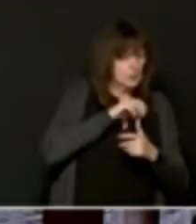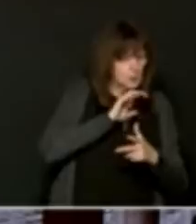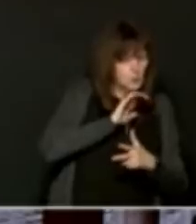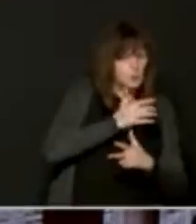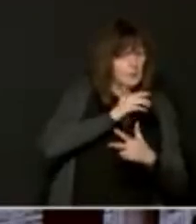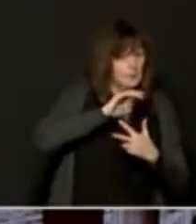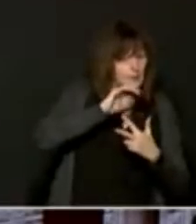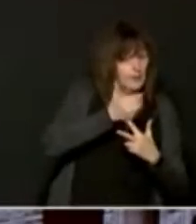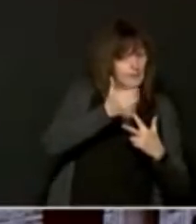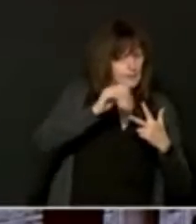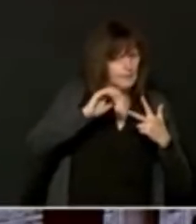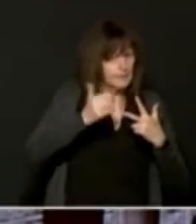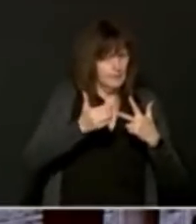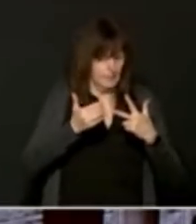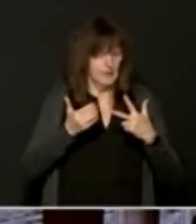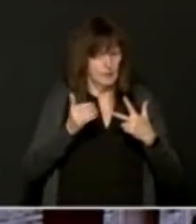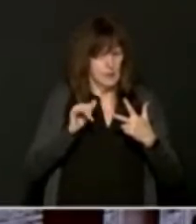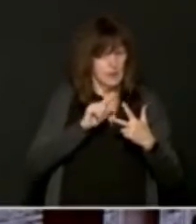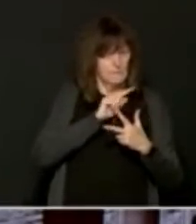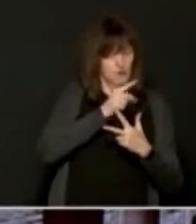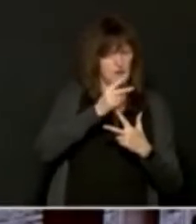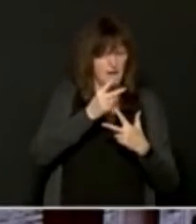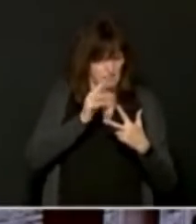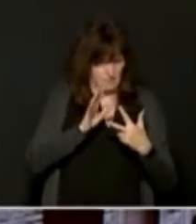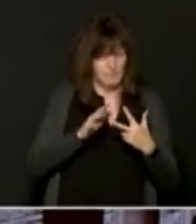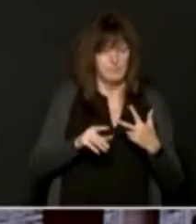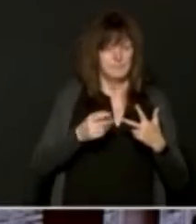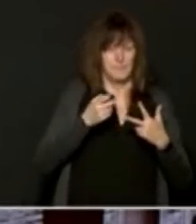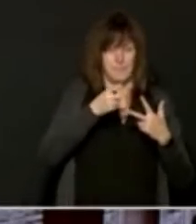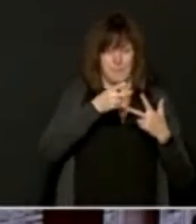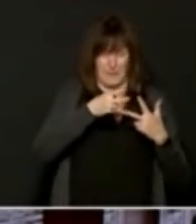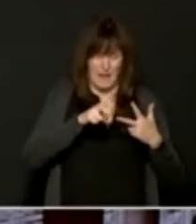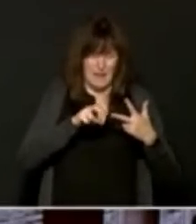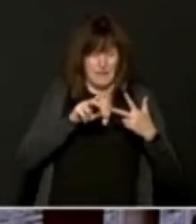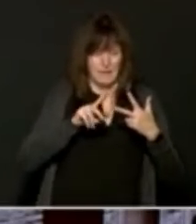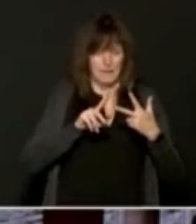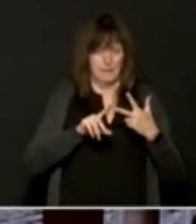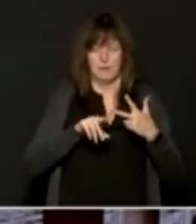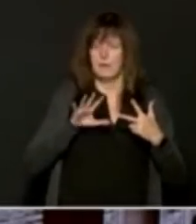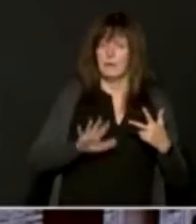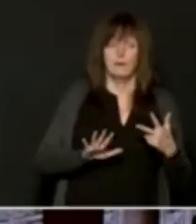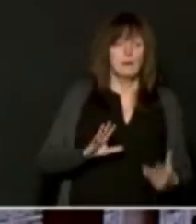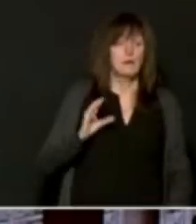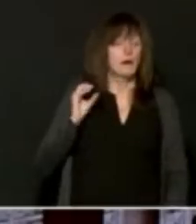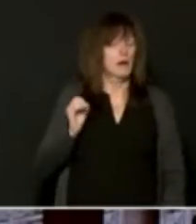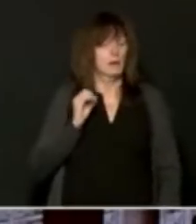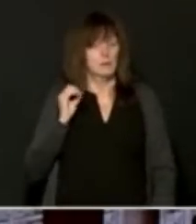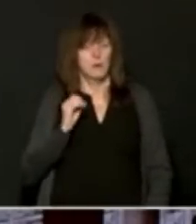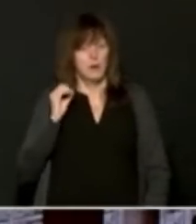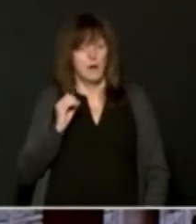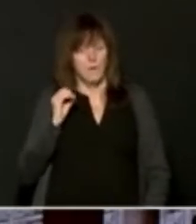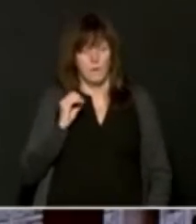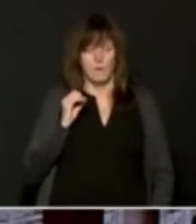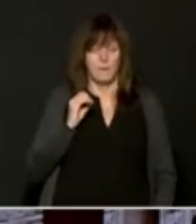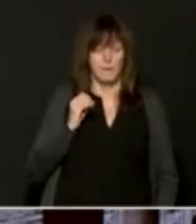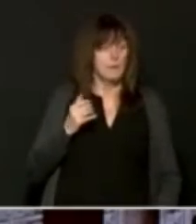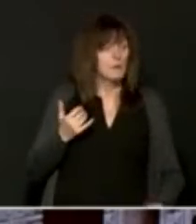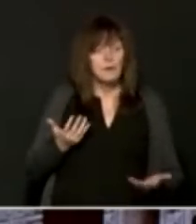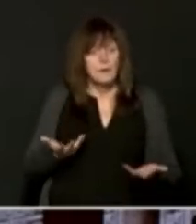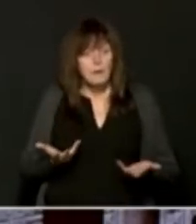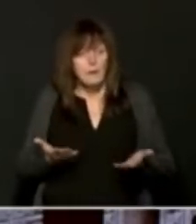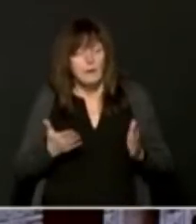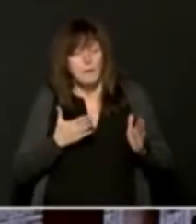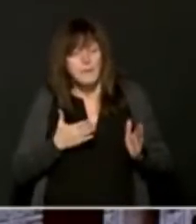2, and 3 plan, and right now you've seen likely the plan that we have. Today we have opened